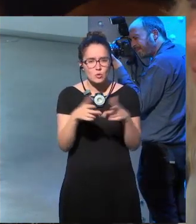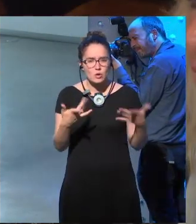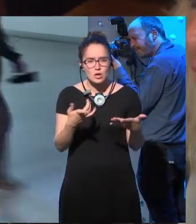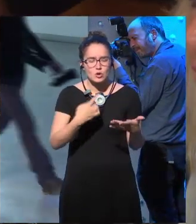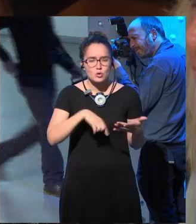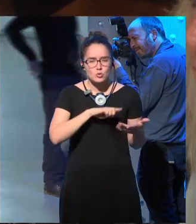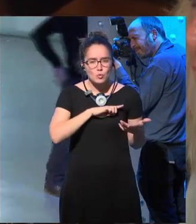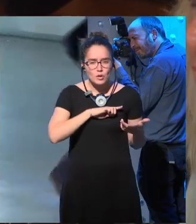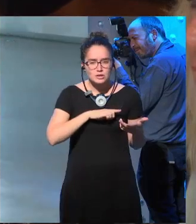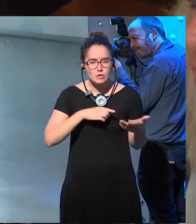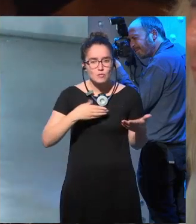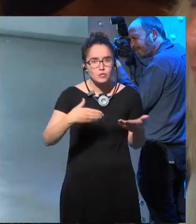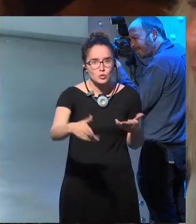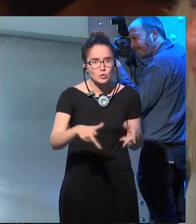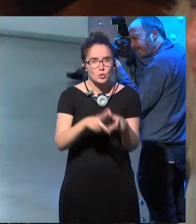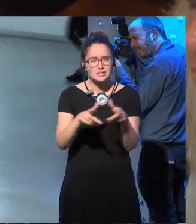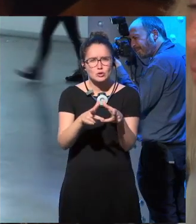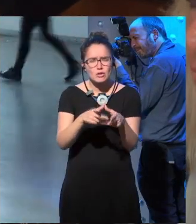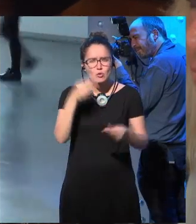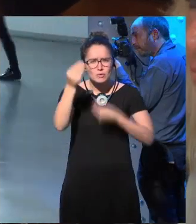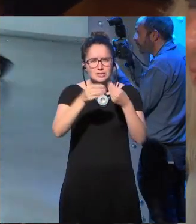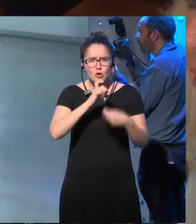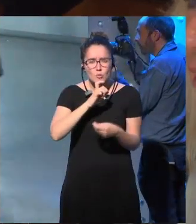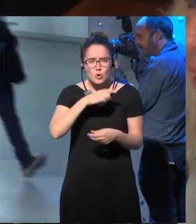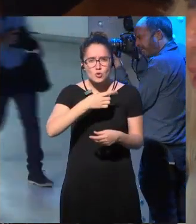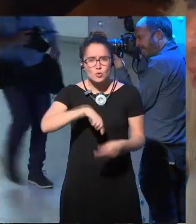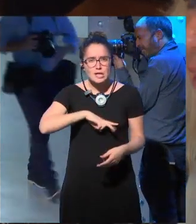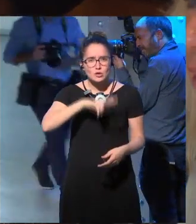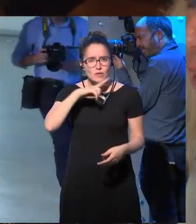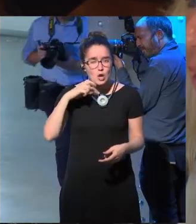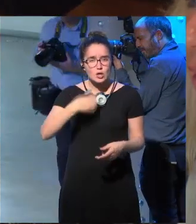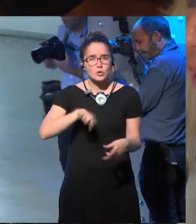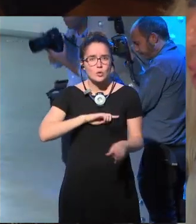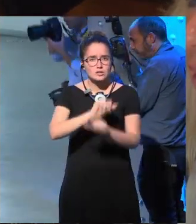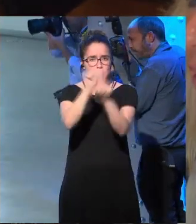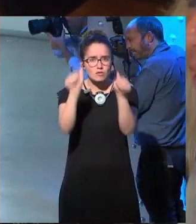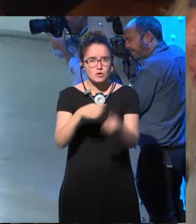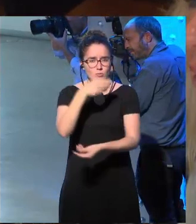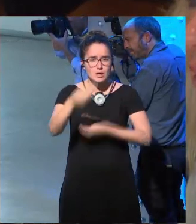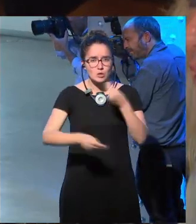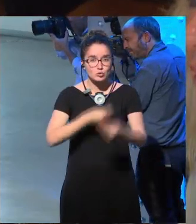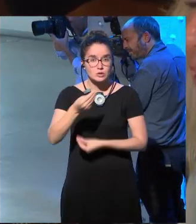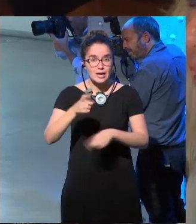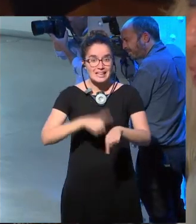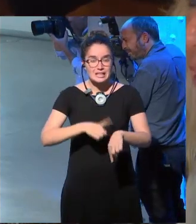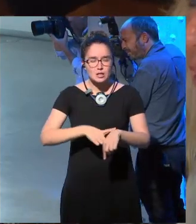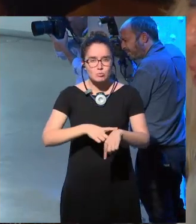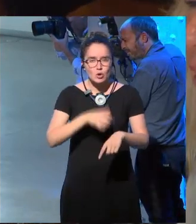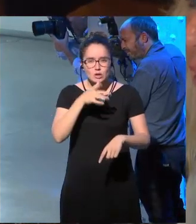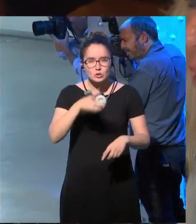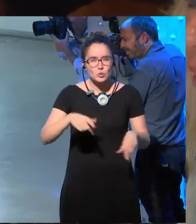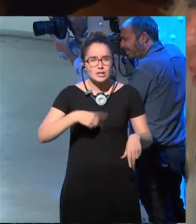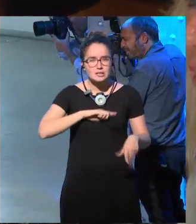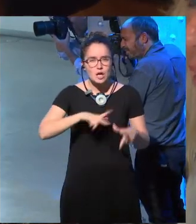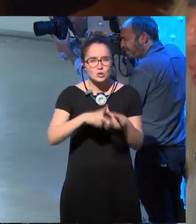our values, our way to spend our time, or I don't know, how it's going to change our society and